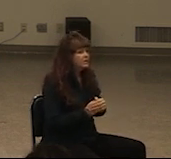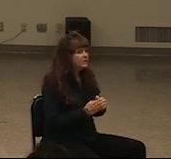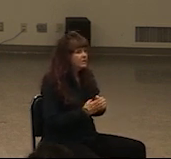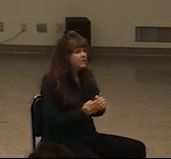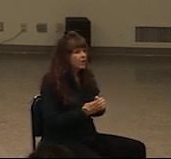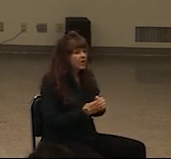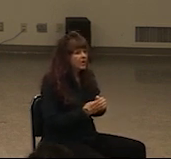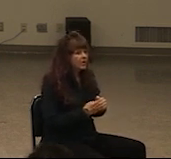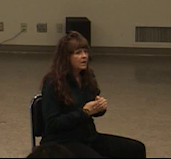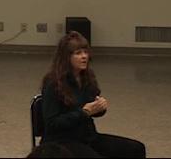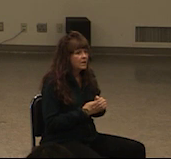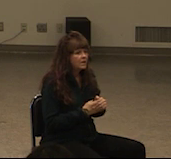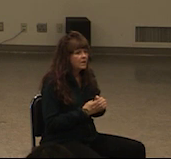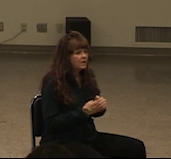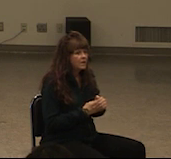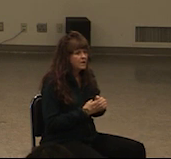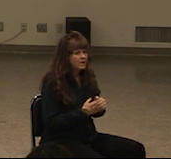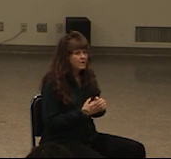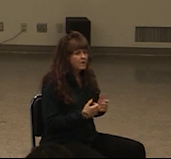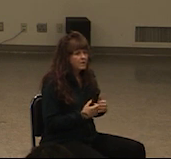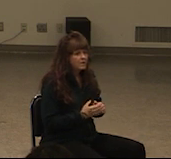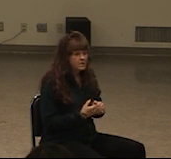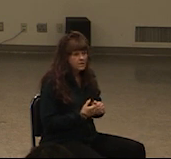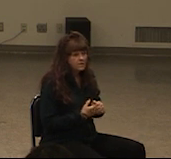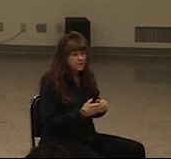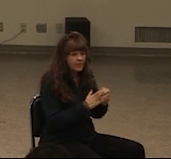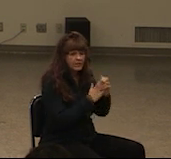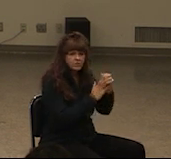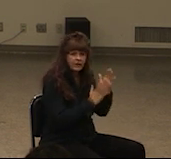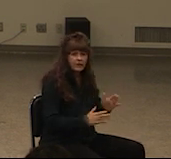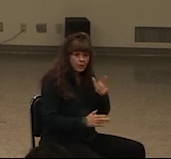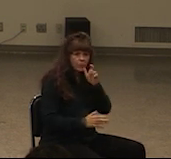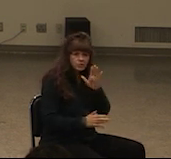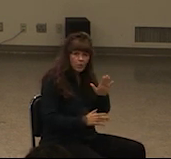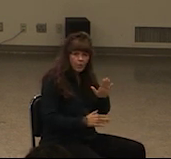the way you'll respond is you will text, the two field will be the